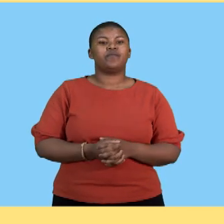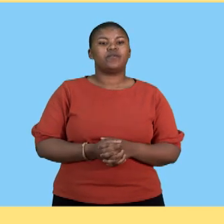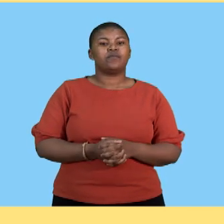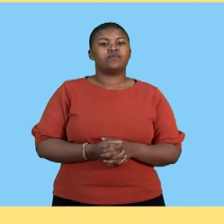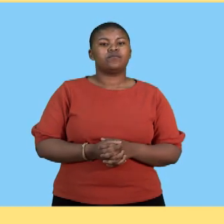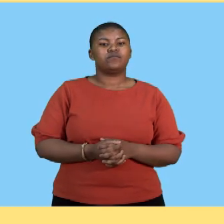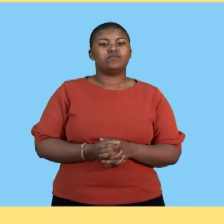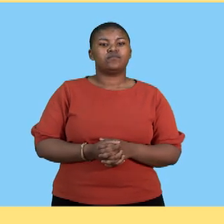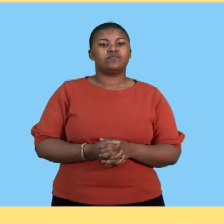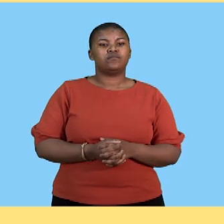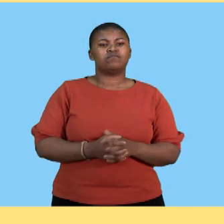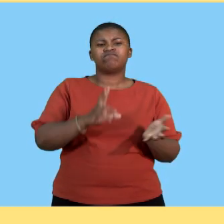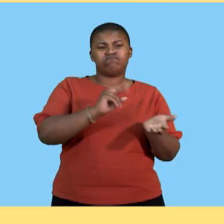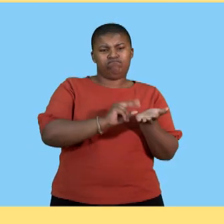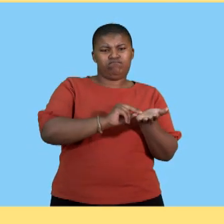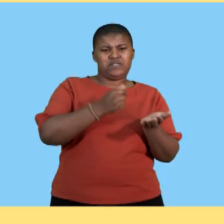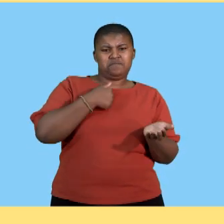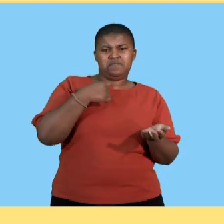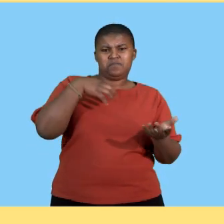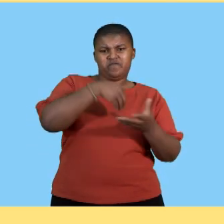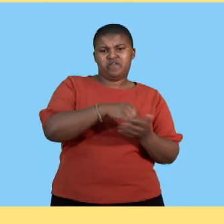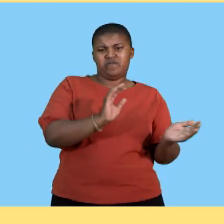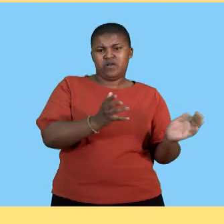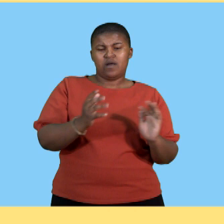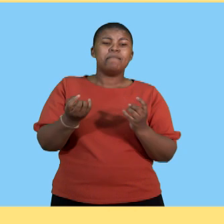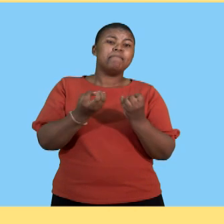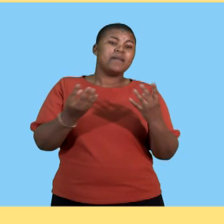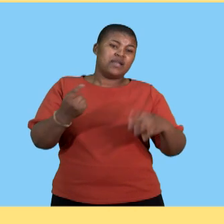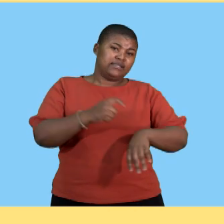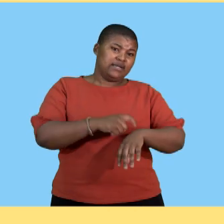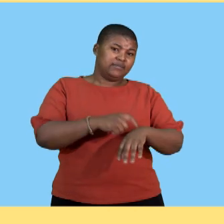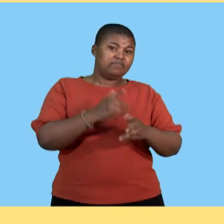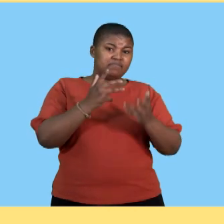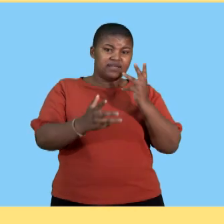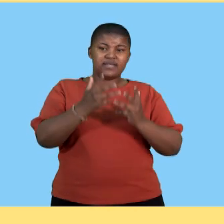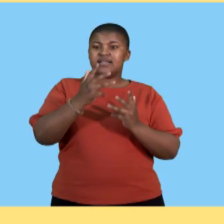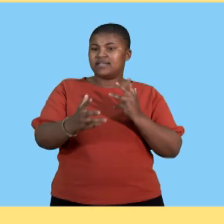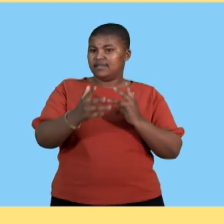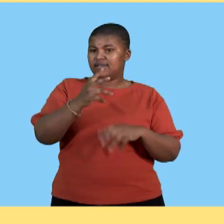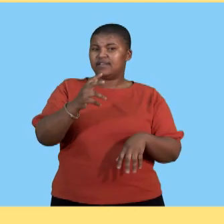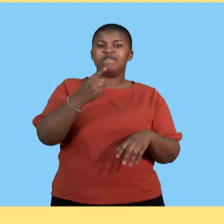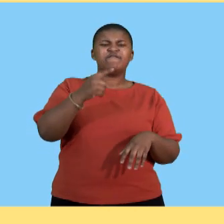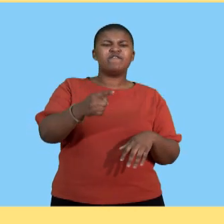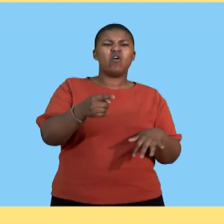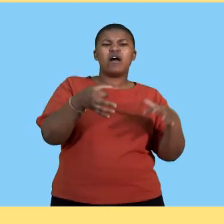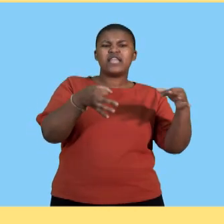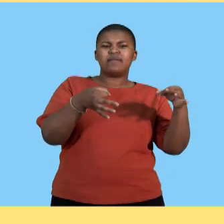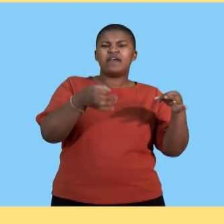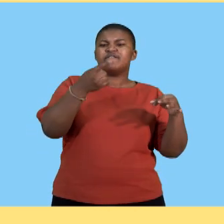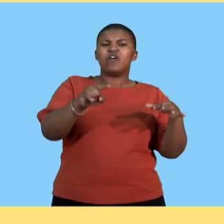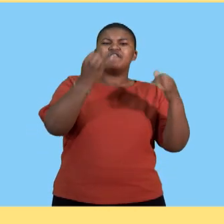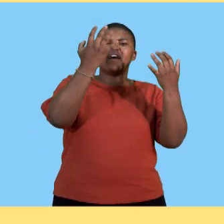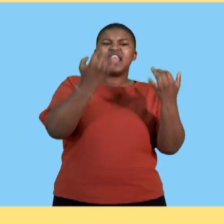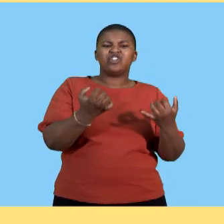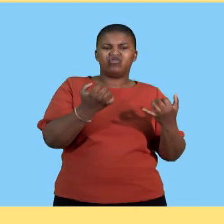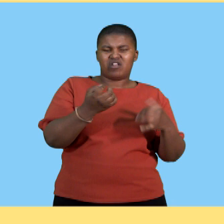is to record my contributions. But I know at times I may be required to do the statement of financial